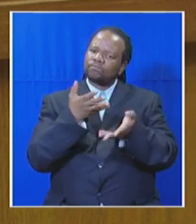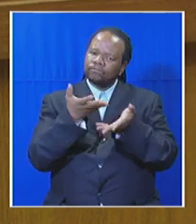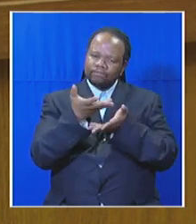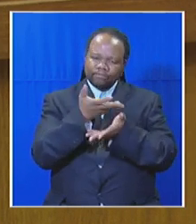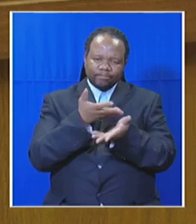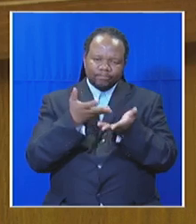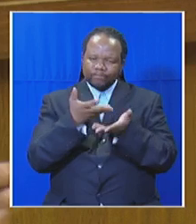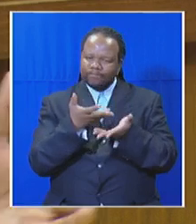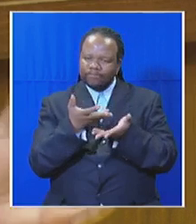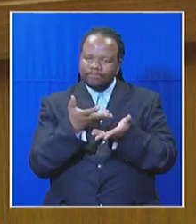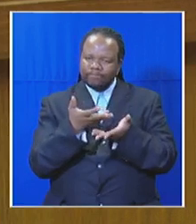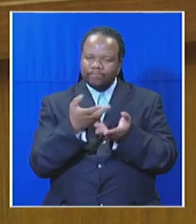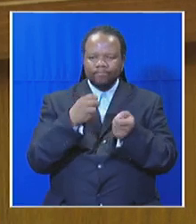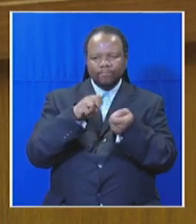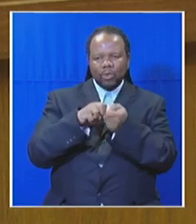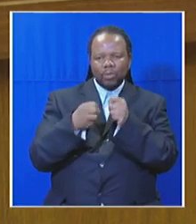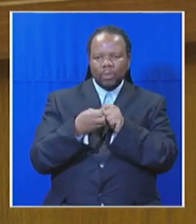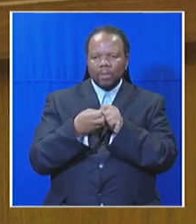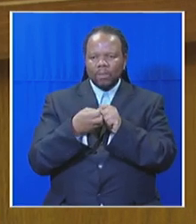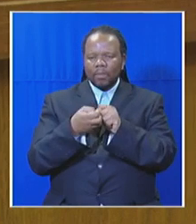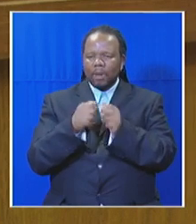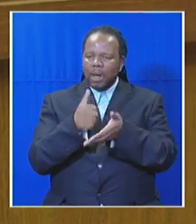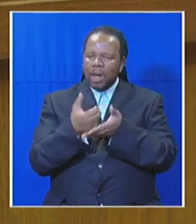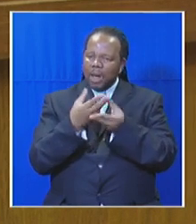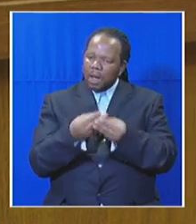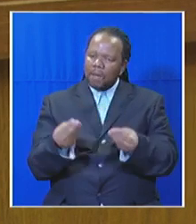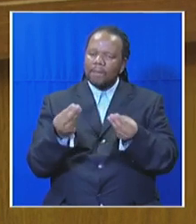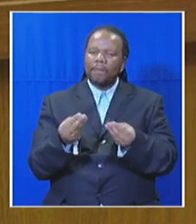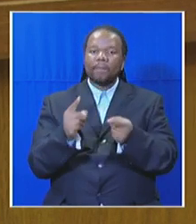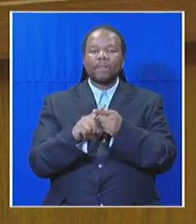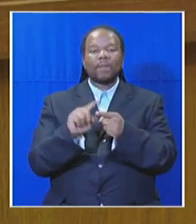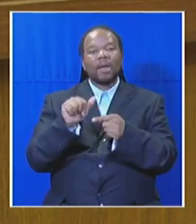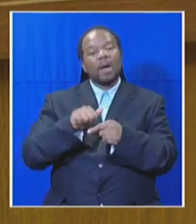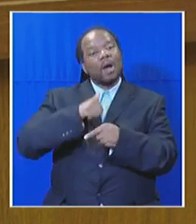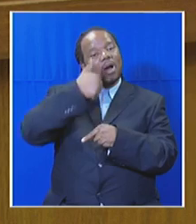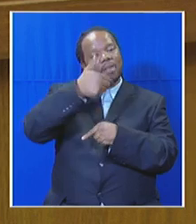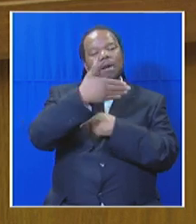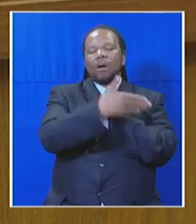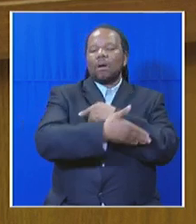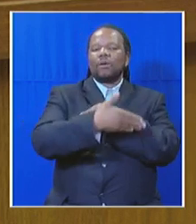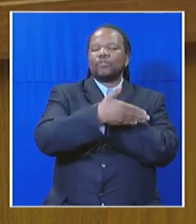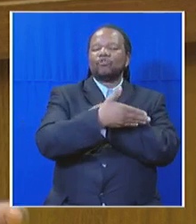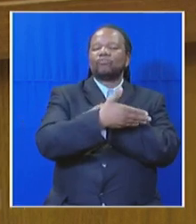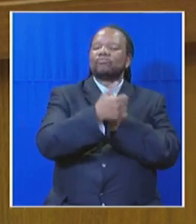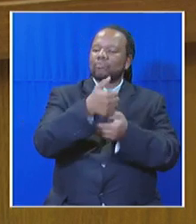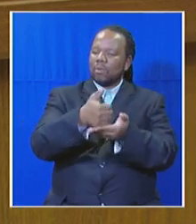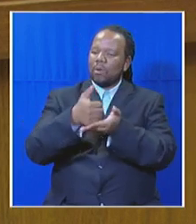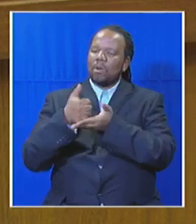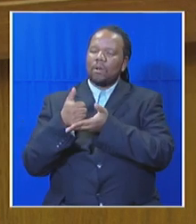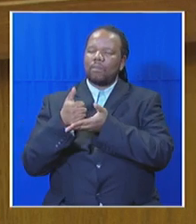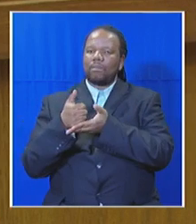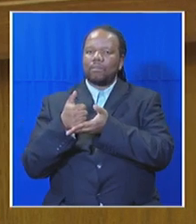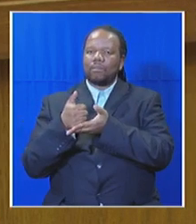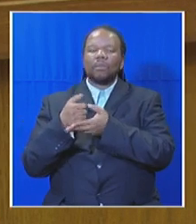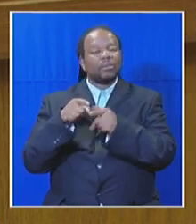to assist, helped by other countries outside of the continent. As South Africa